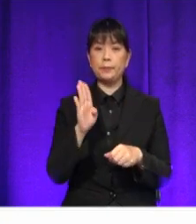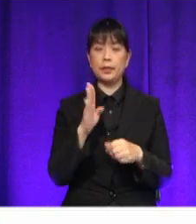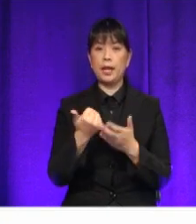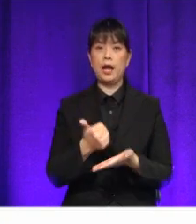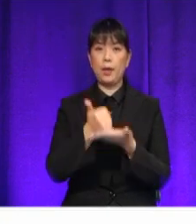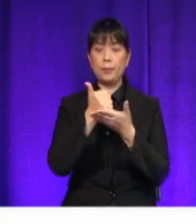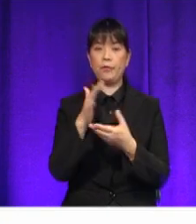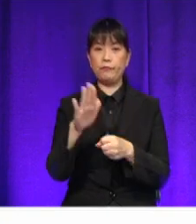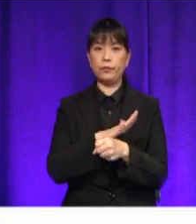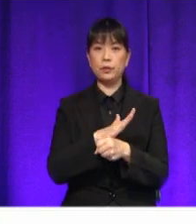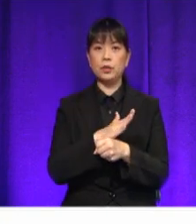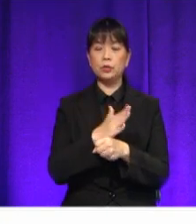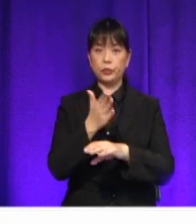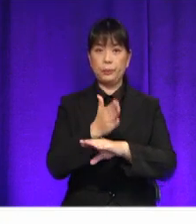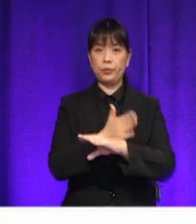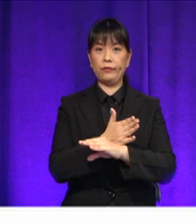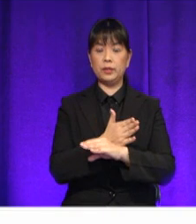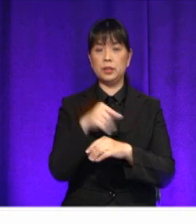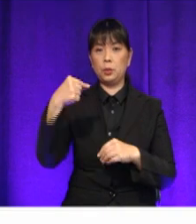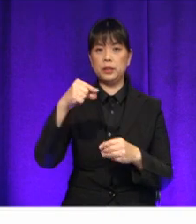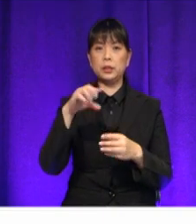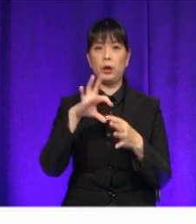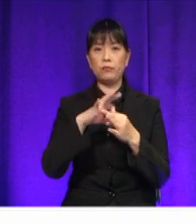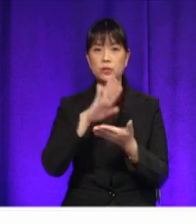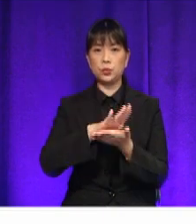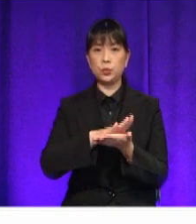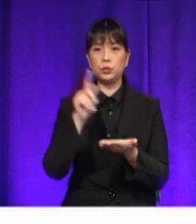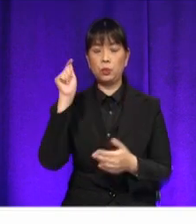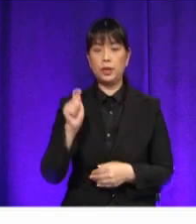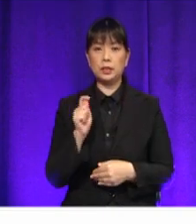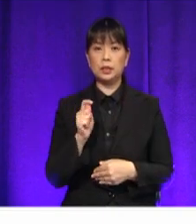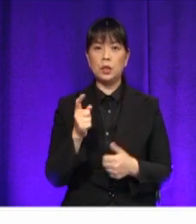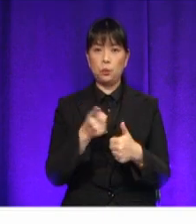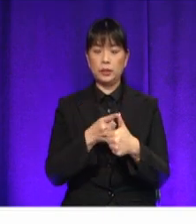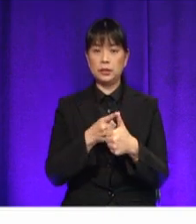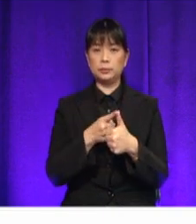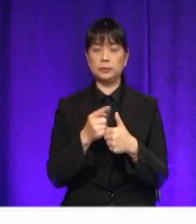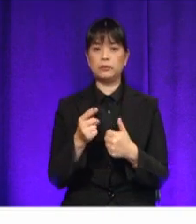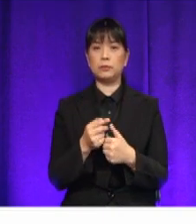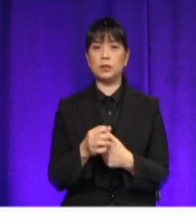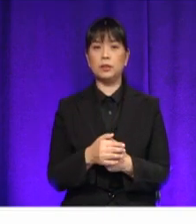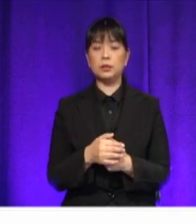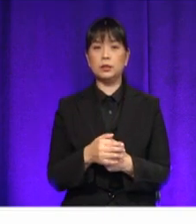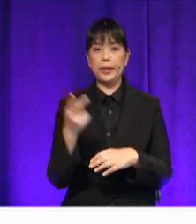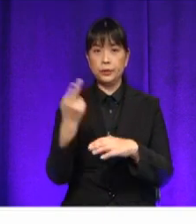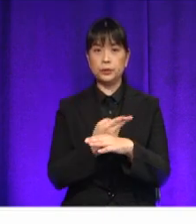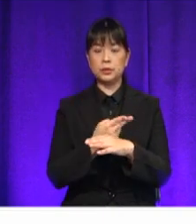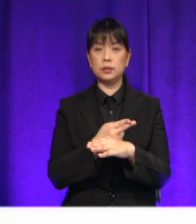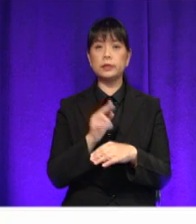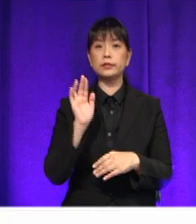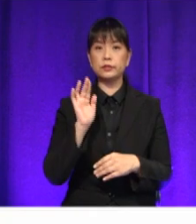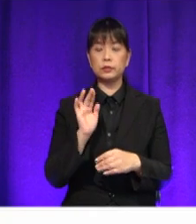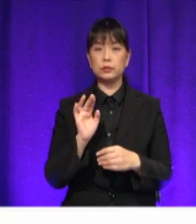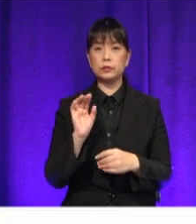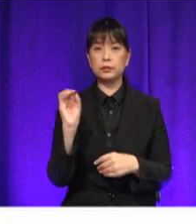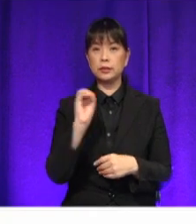improving the quality of the school toilets. One of them is by implementing touchless